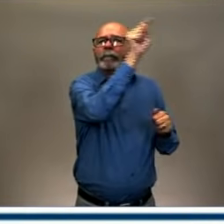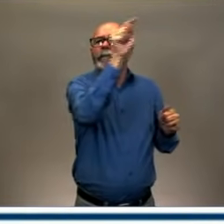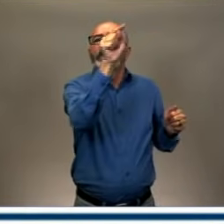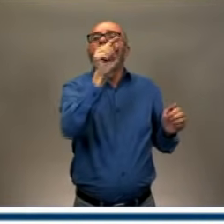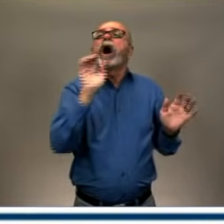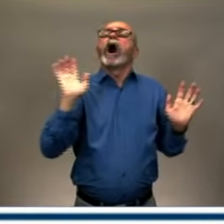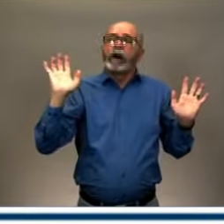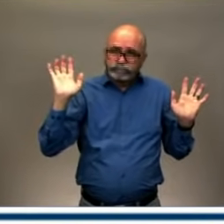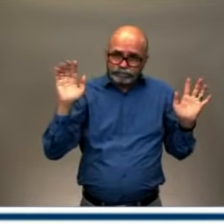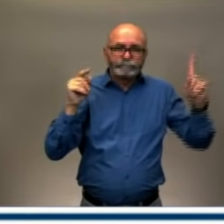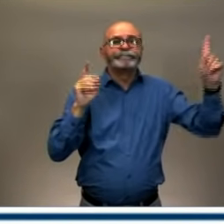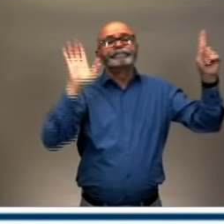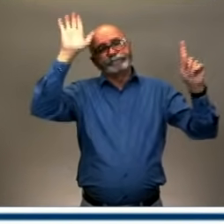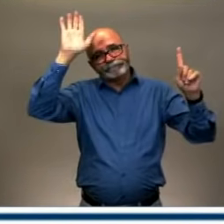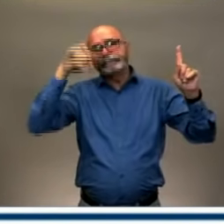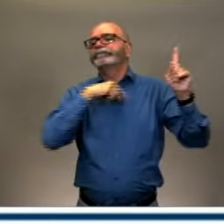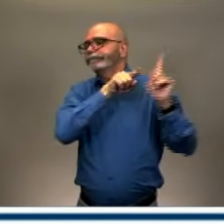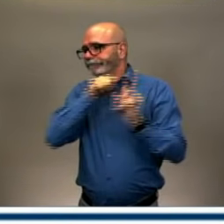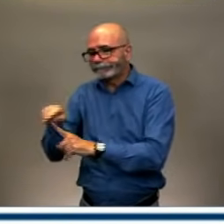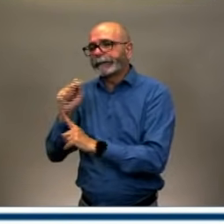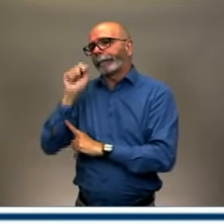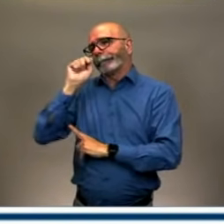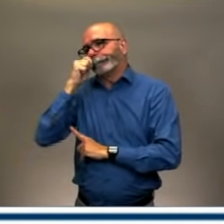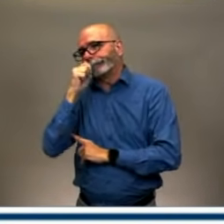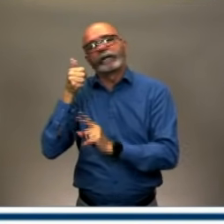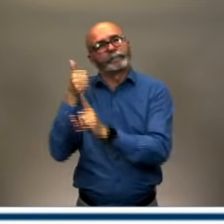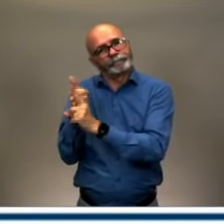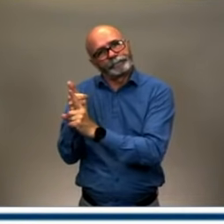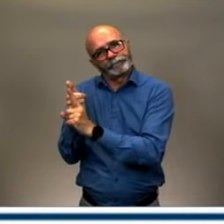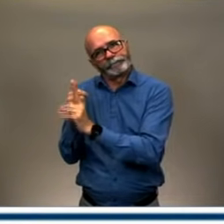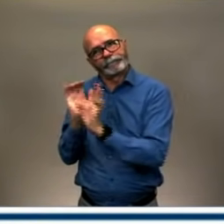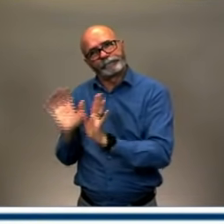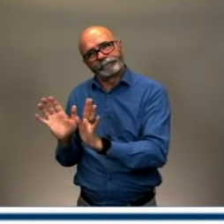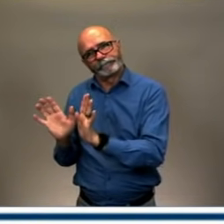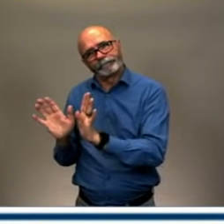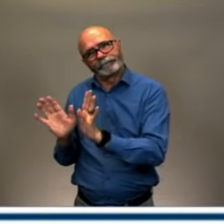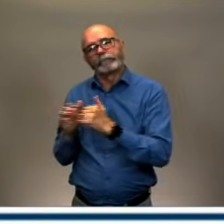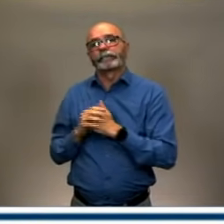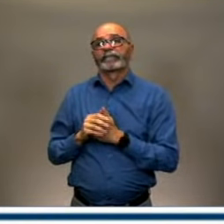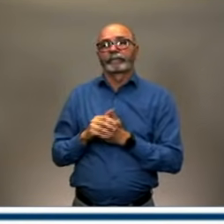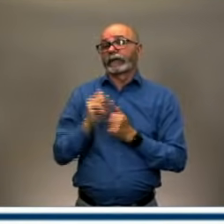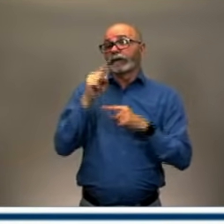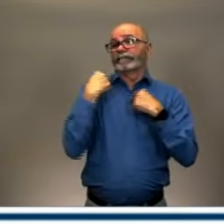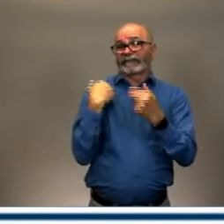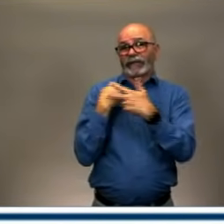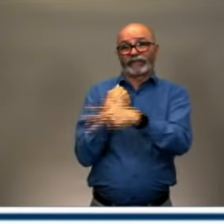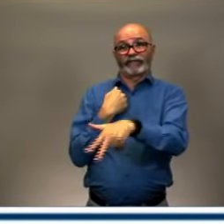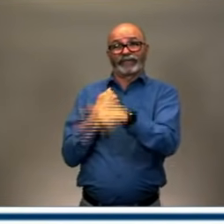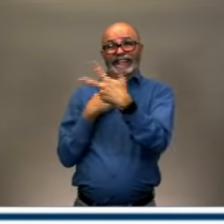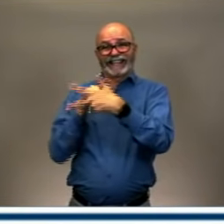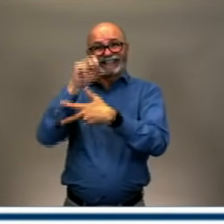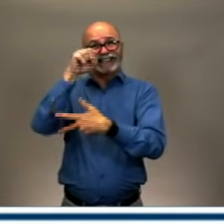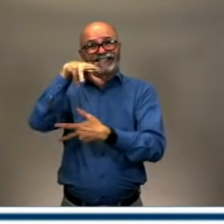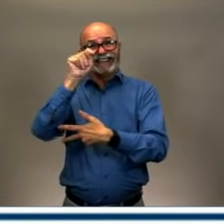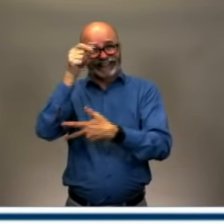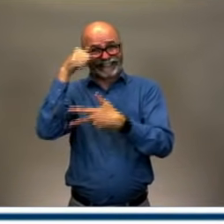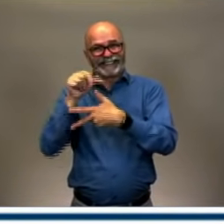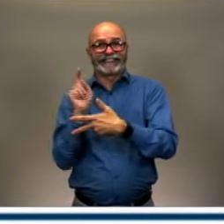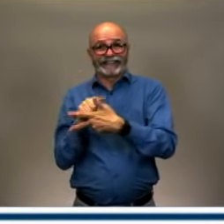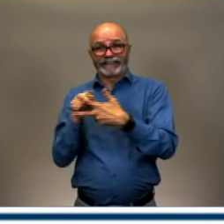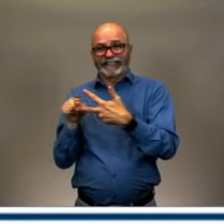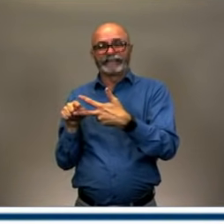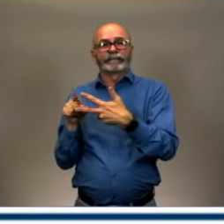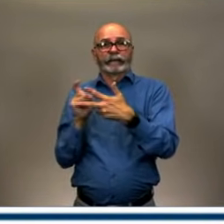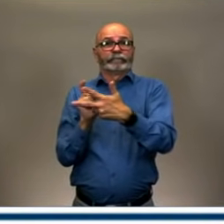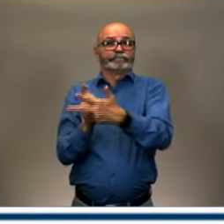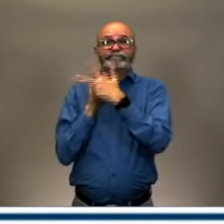tested. When we looked at the information, the 3 tests in September, the conclusion we came to was that the 3